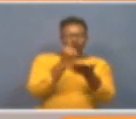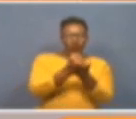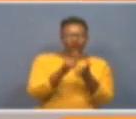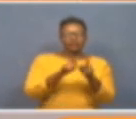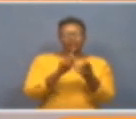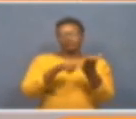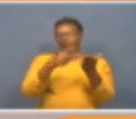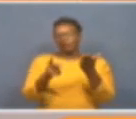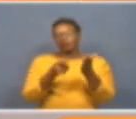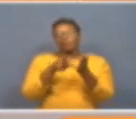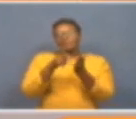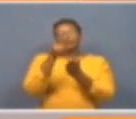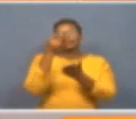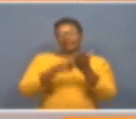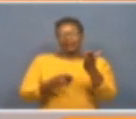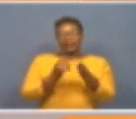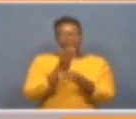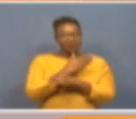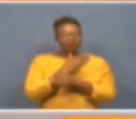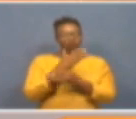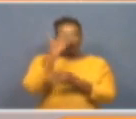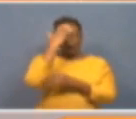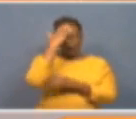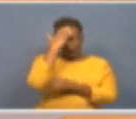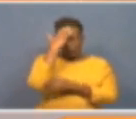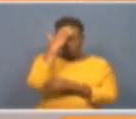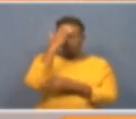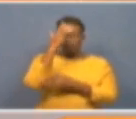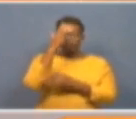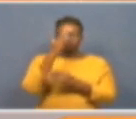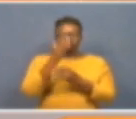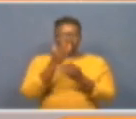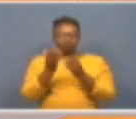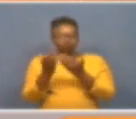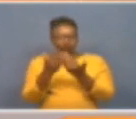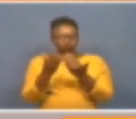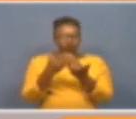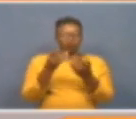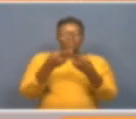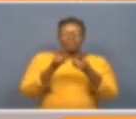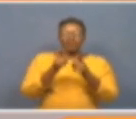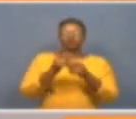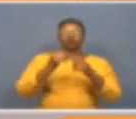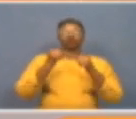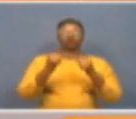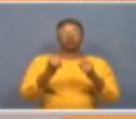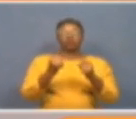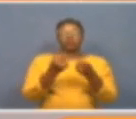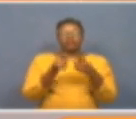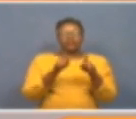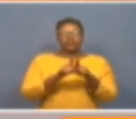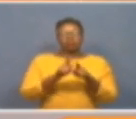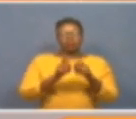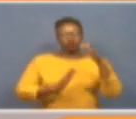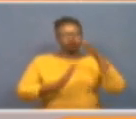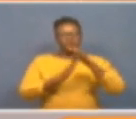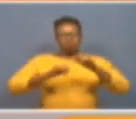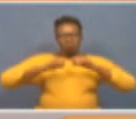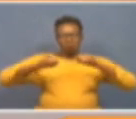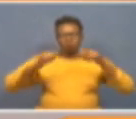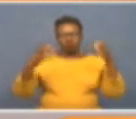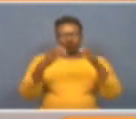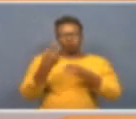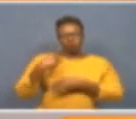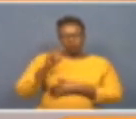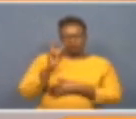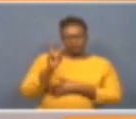handled politely but firmly in an arrest that took the nation by storm. But unlike most high-profile corruption suspects we have seen in